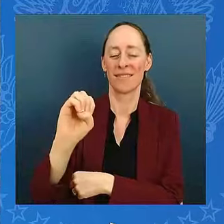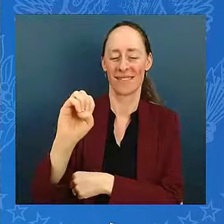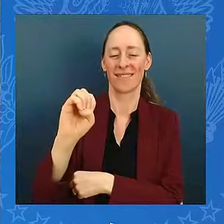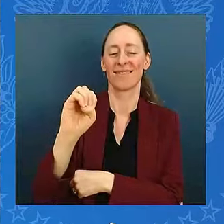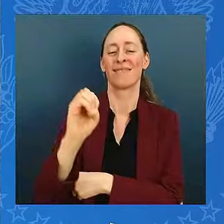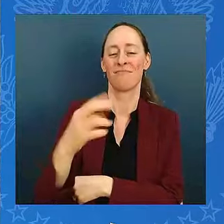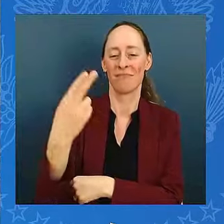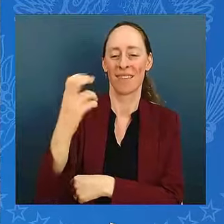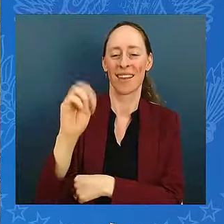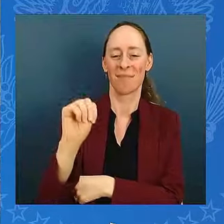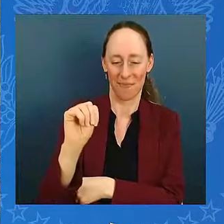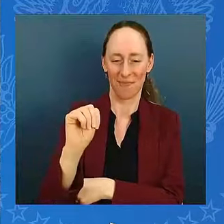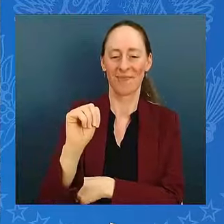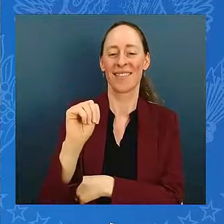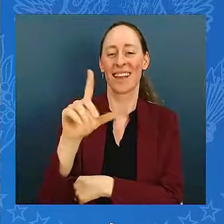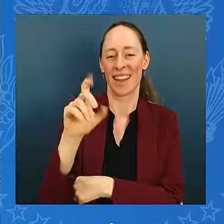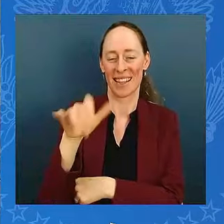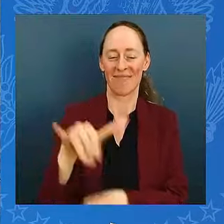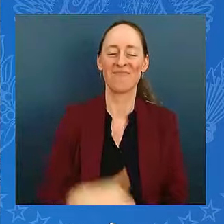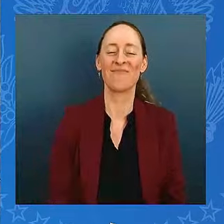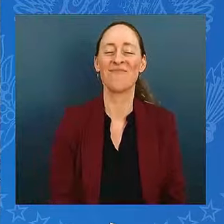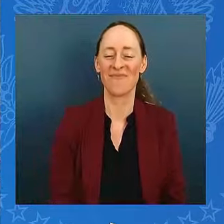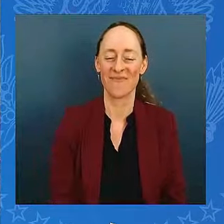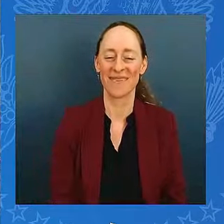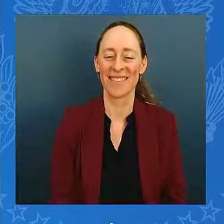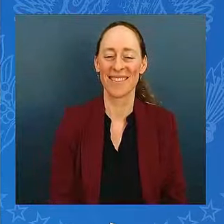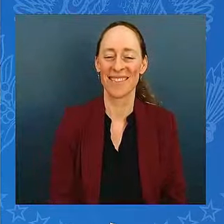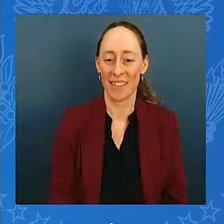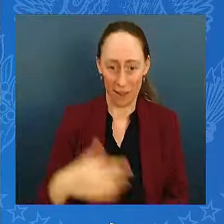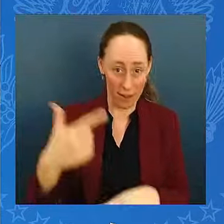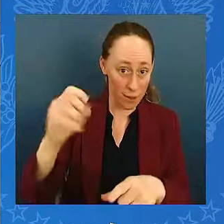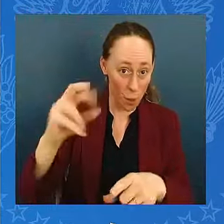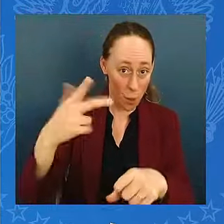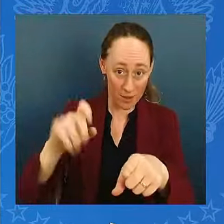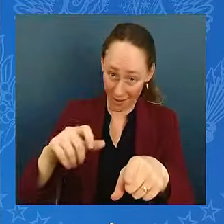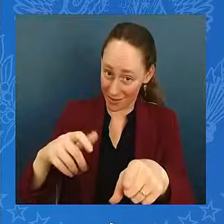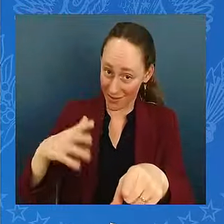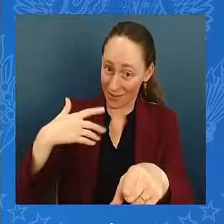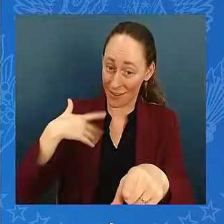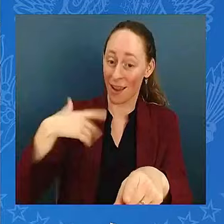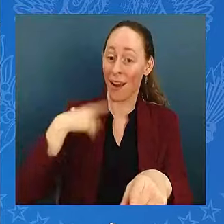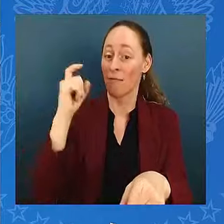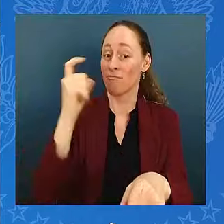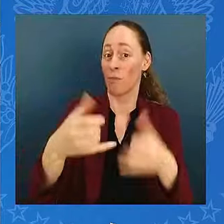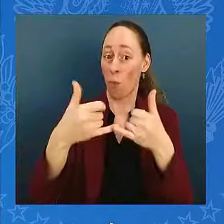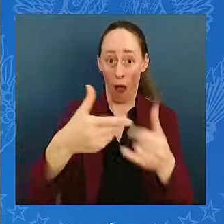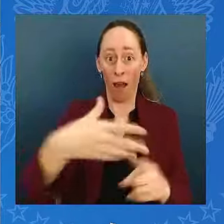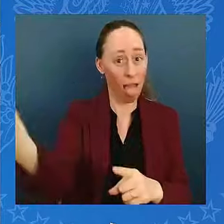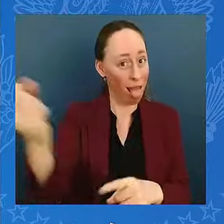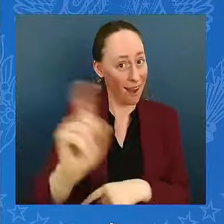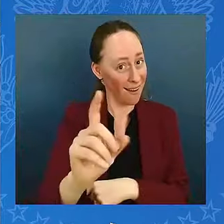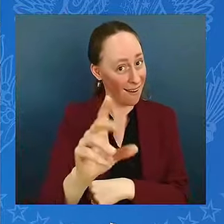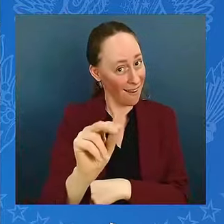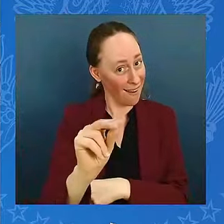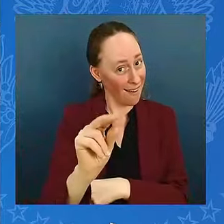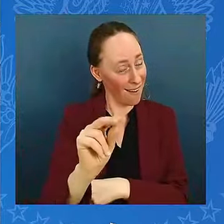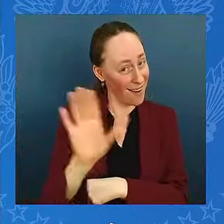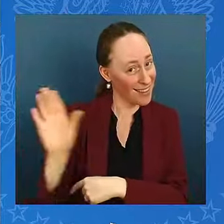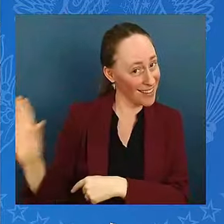George, you don't get to take the trophy home. And of course, a special thanks to the incredible players. You